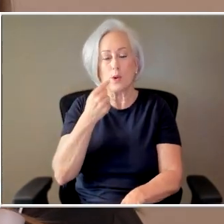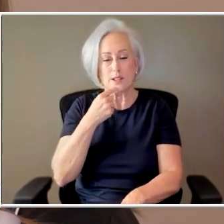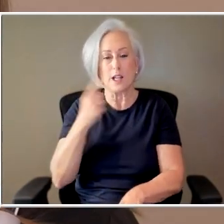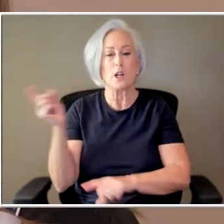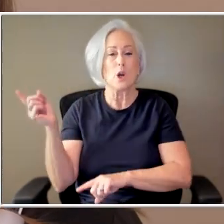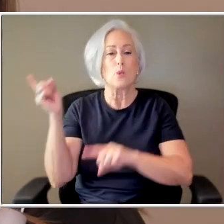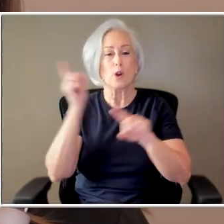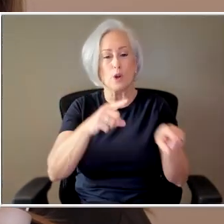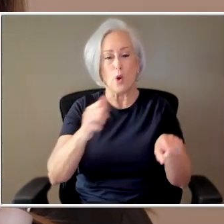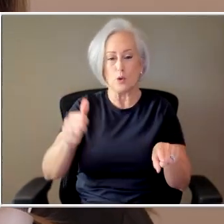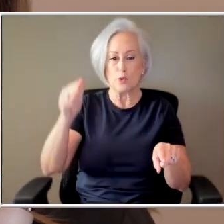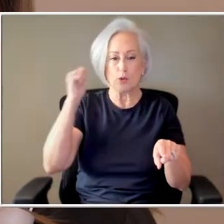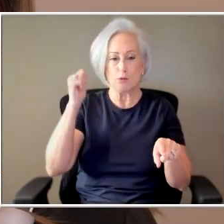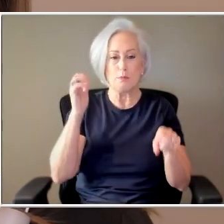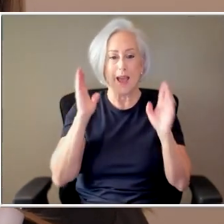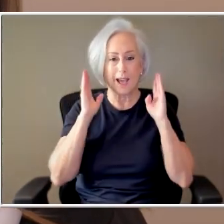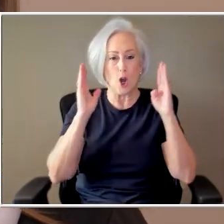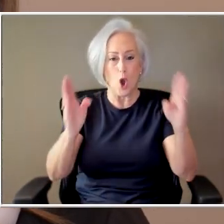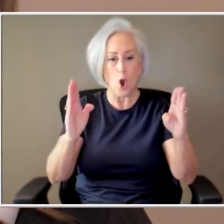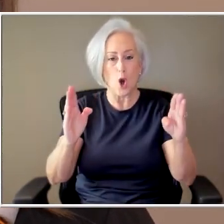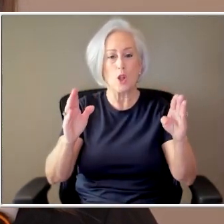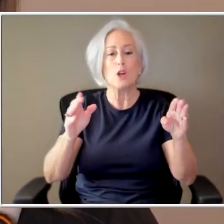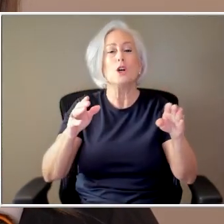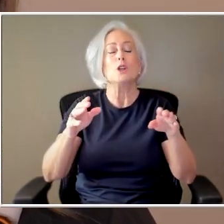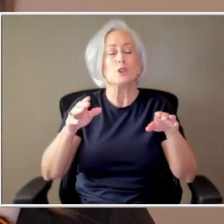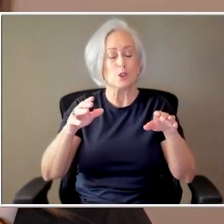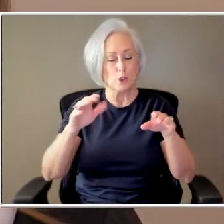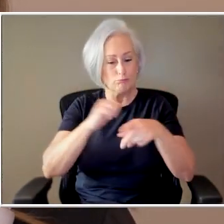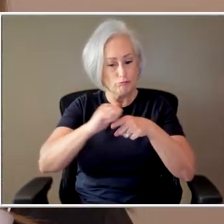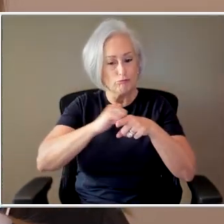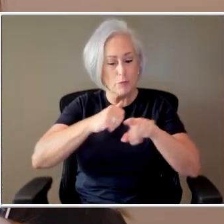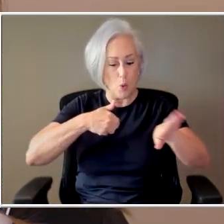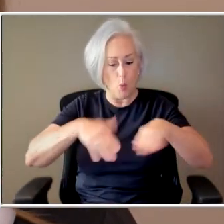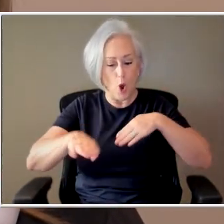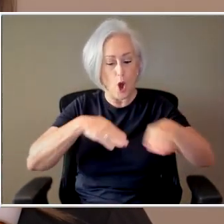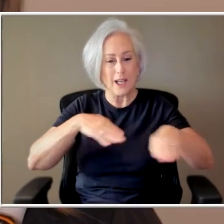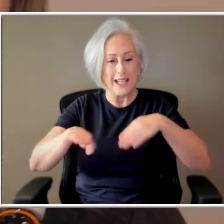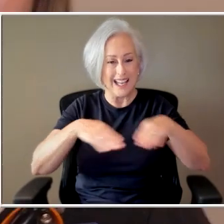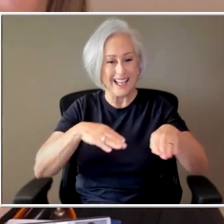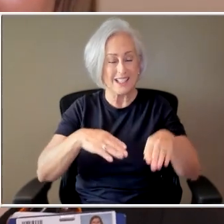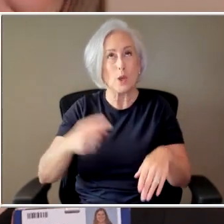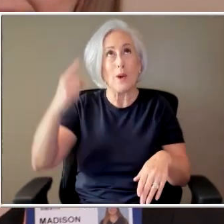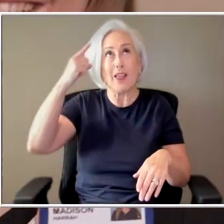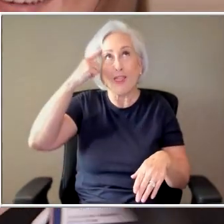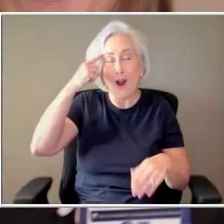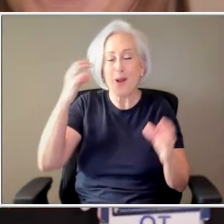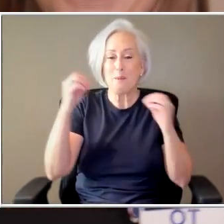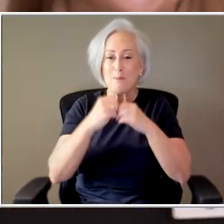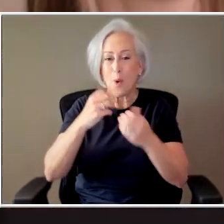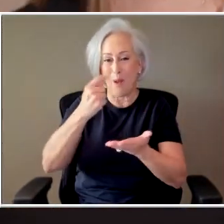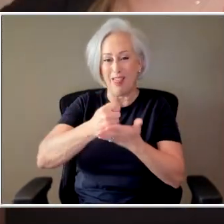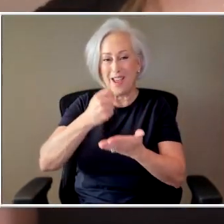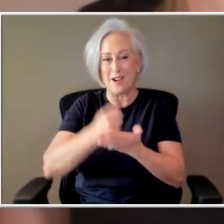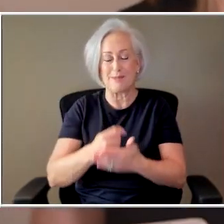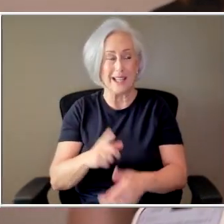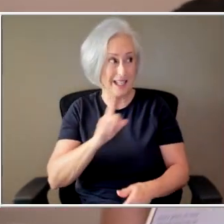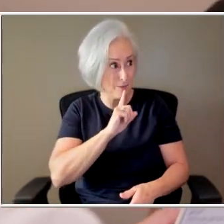work on some walking and family training. So Tom just thought it was another therapeutic session. He was probably really thrilled about that.